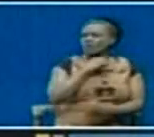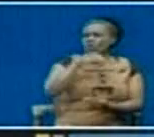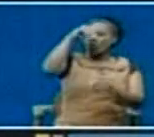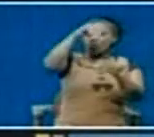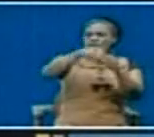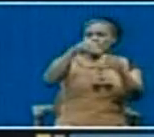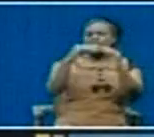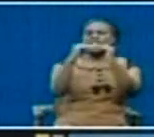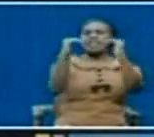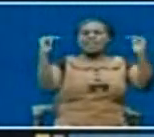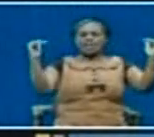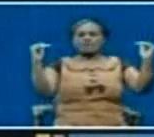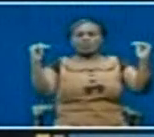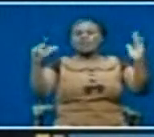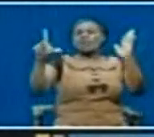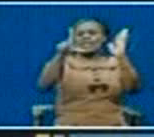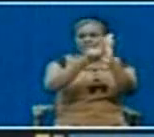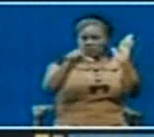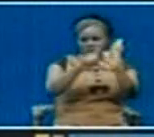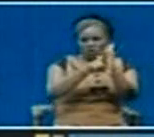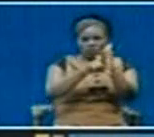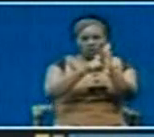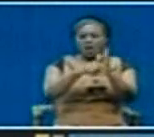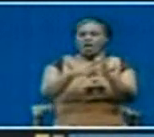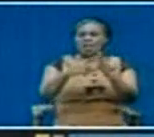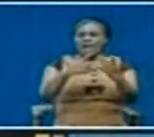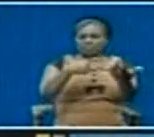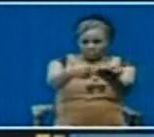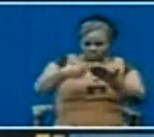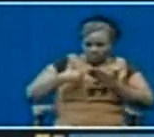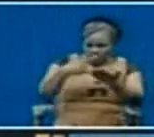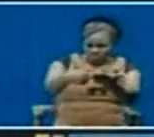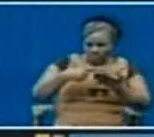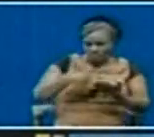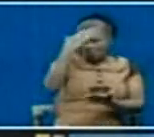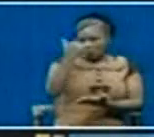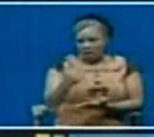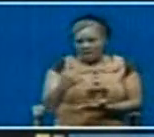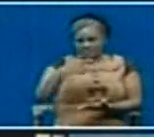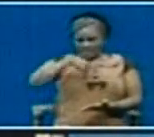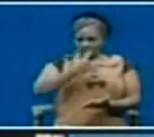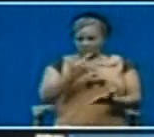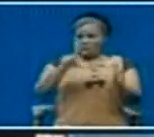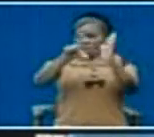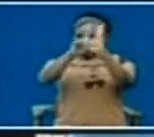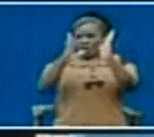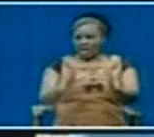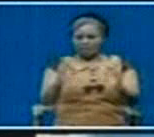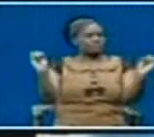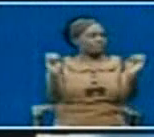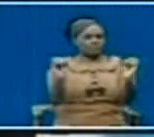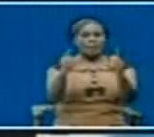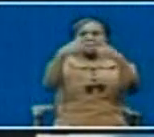within the levels of legal arguments, because I am not a lawyer.